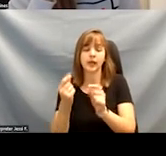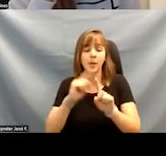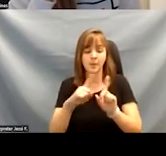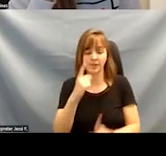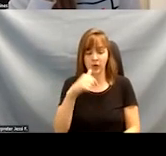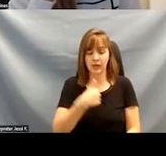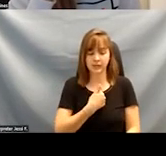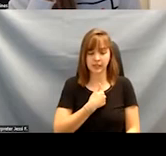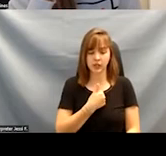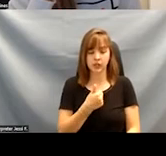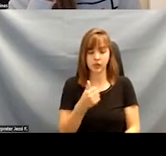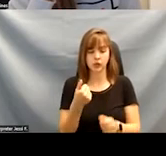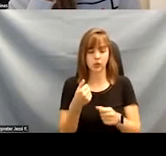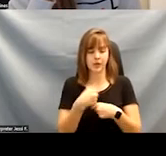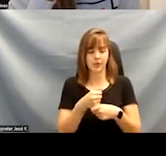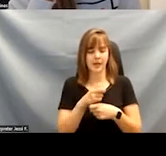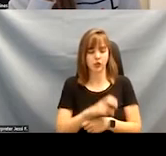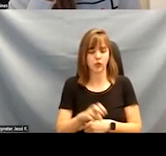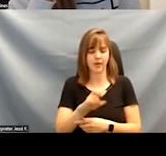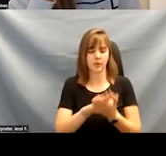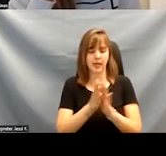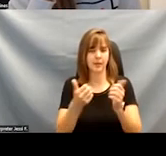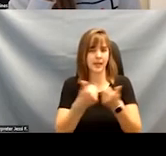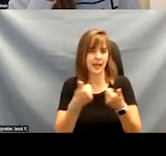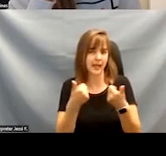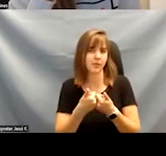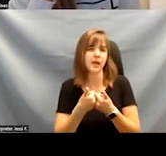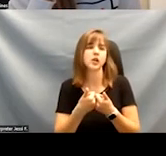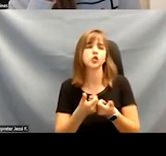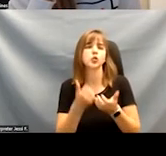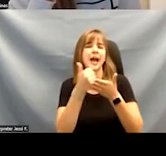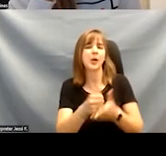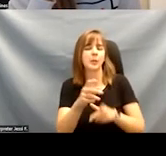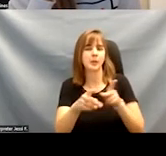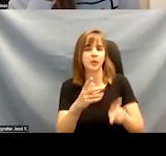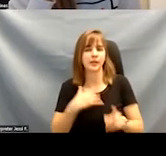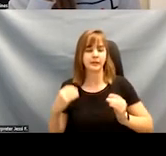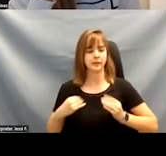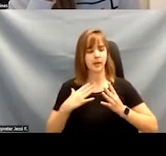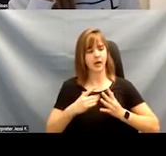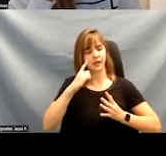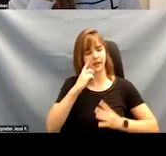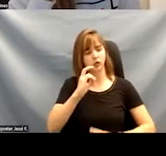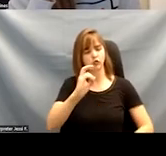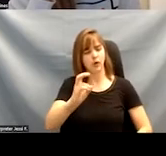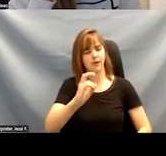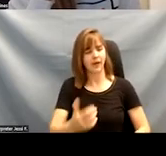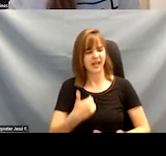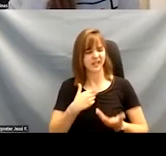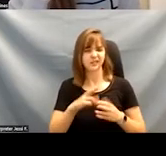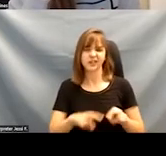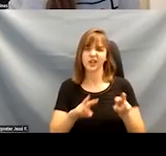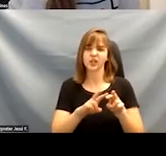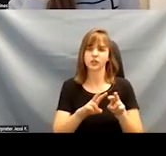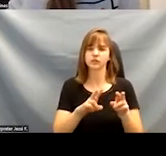gamify travel in a way that makes people think a little deeper about travel and the world and themselves and how they show up. And then the other